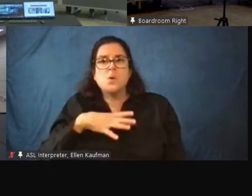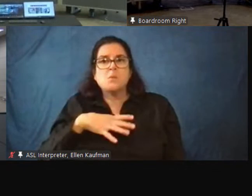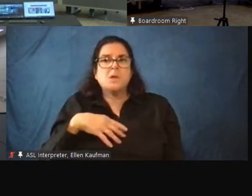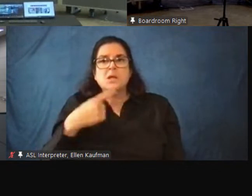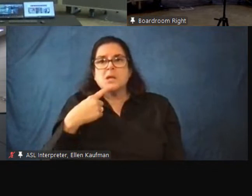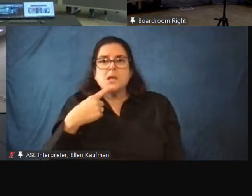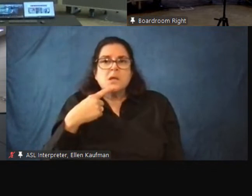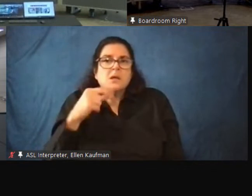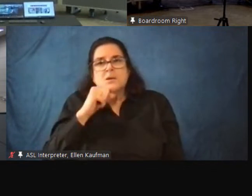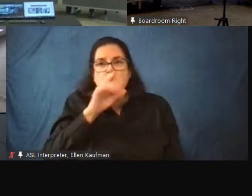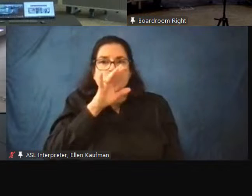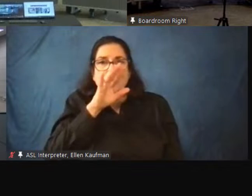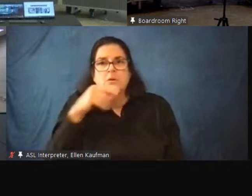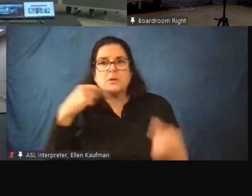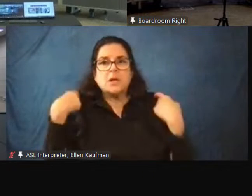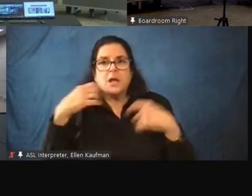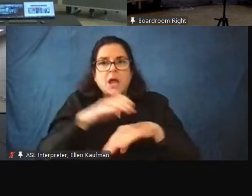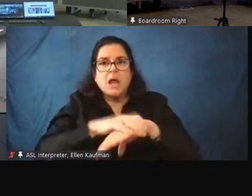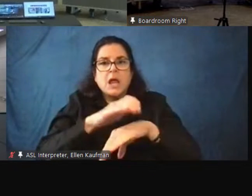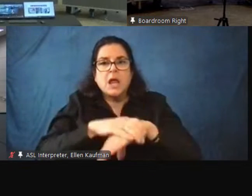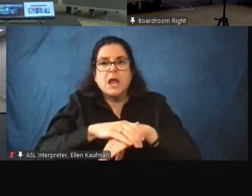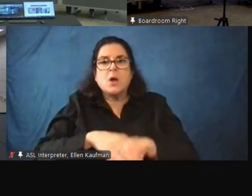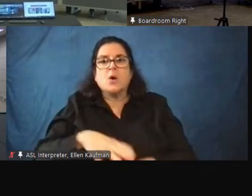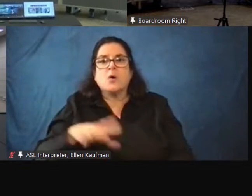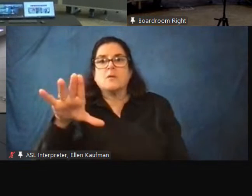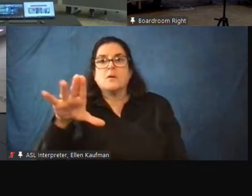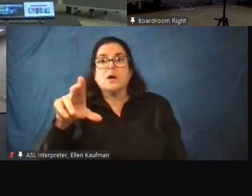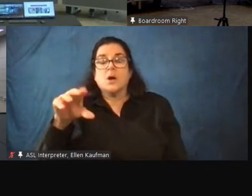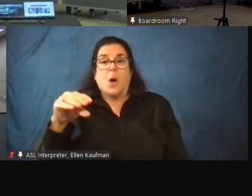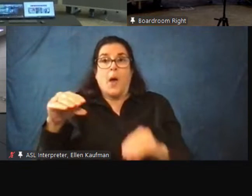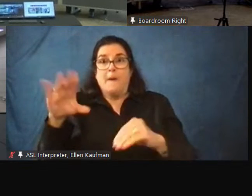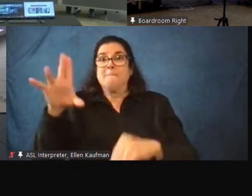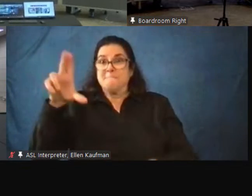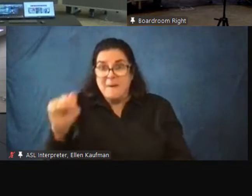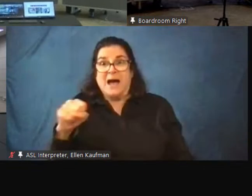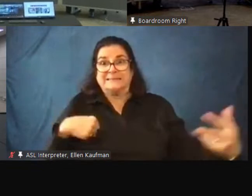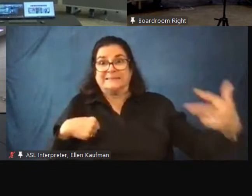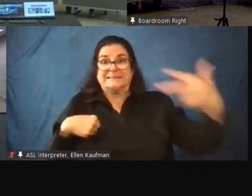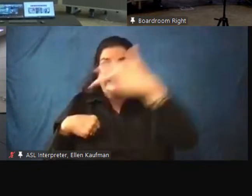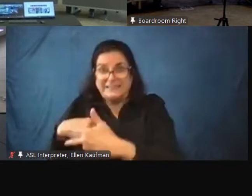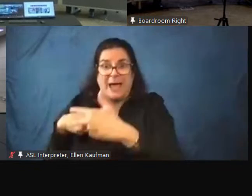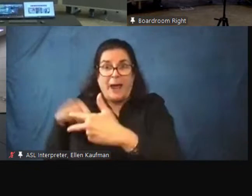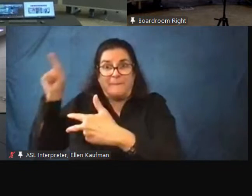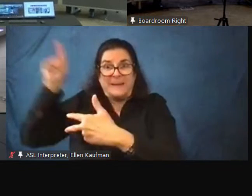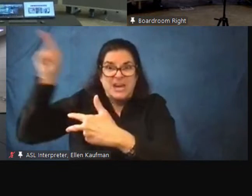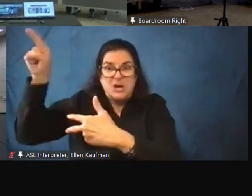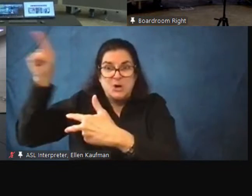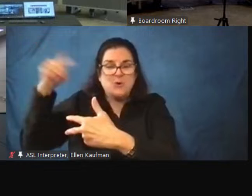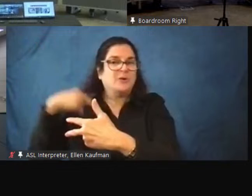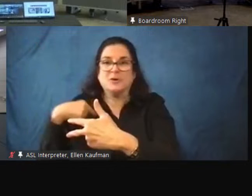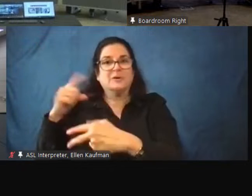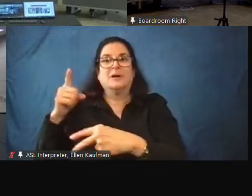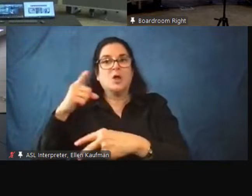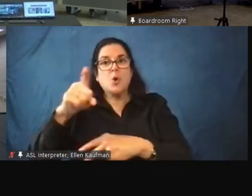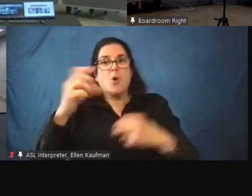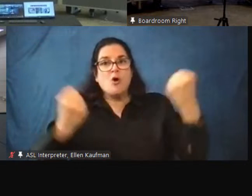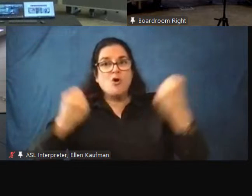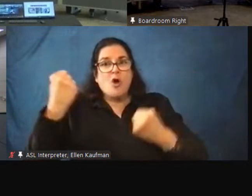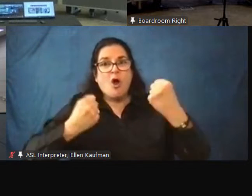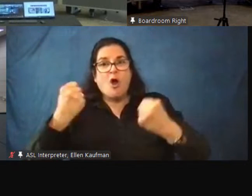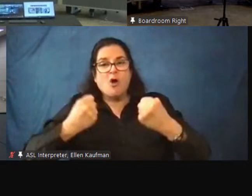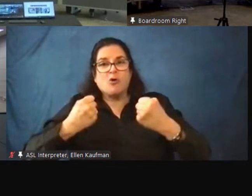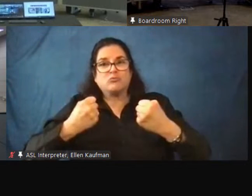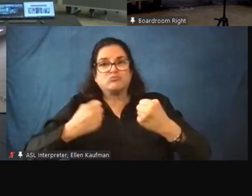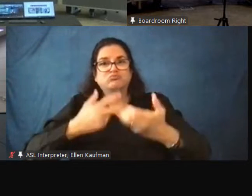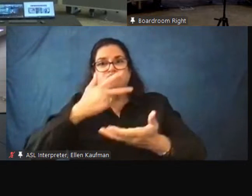English. I told him, okay, bus move because the bus stop here and they cannot stop because your car is in front. Later